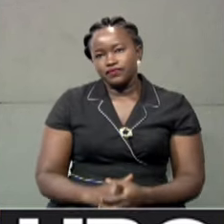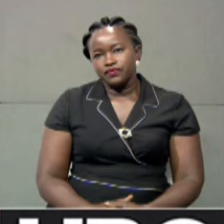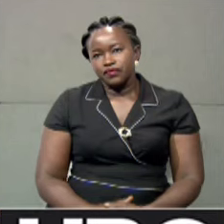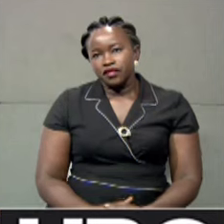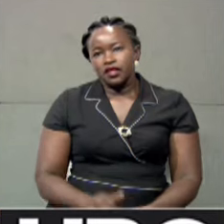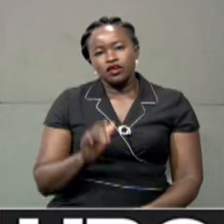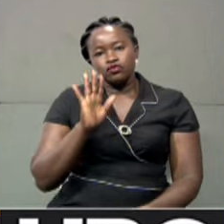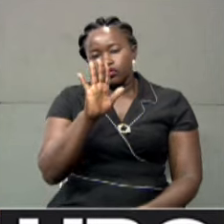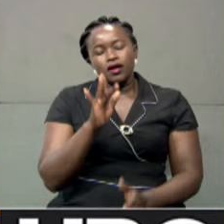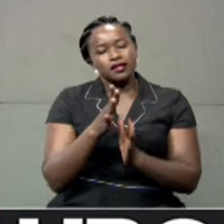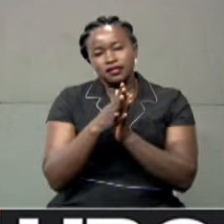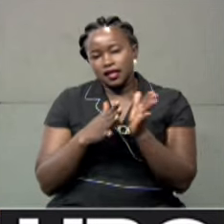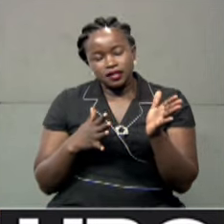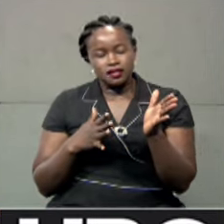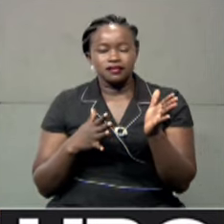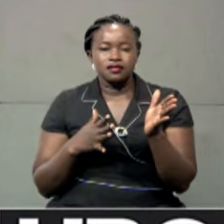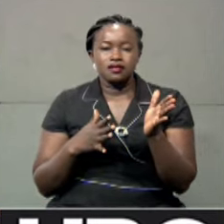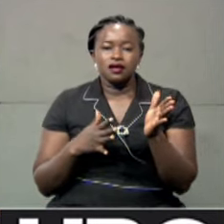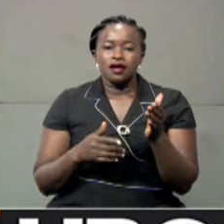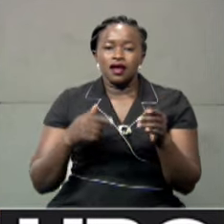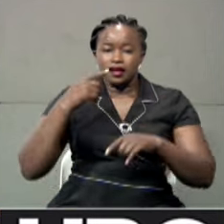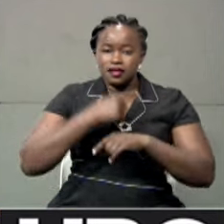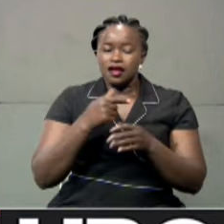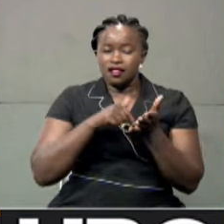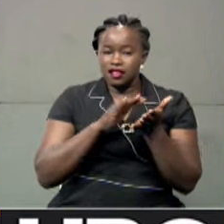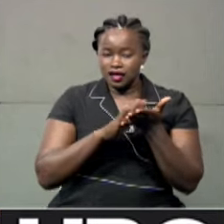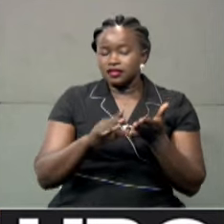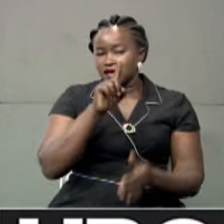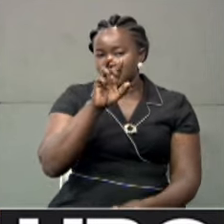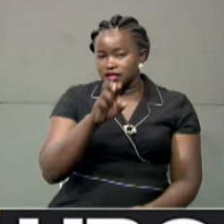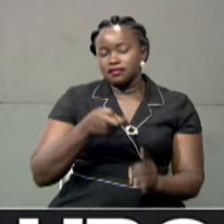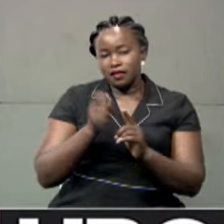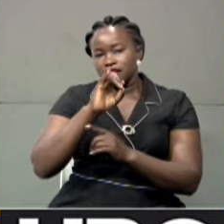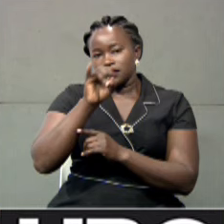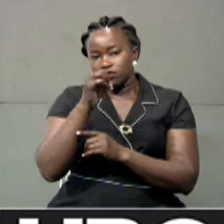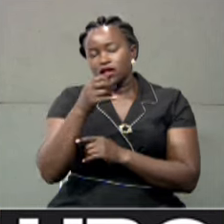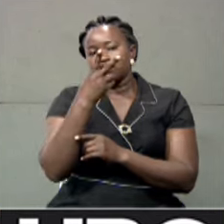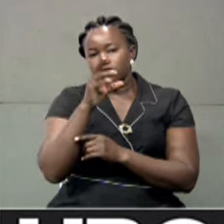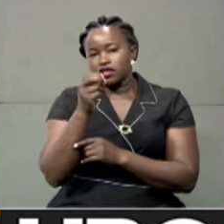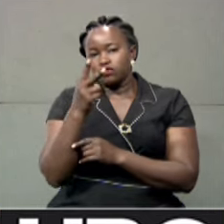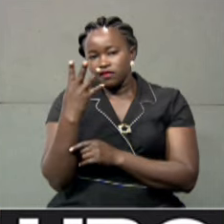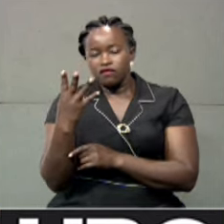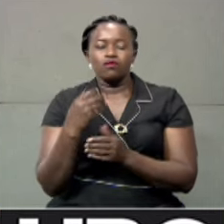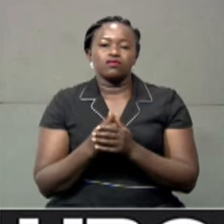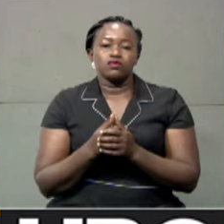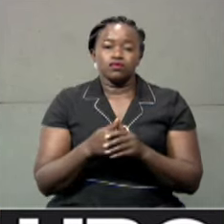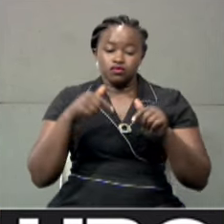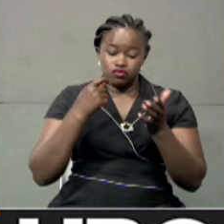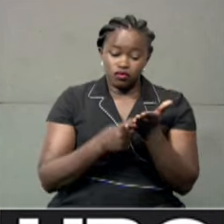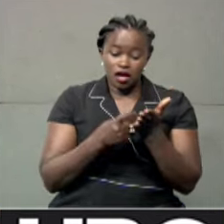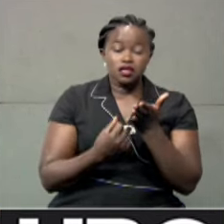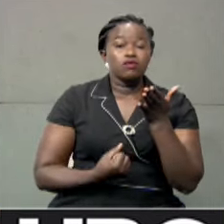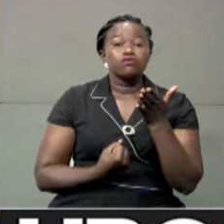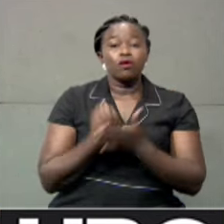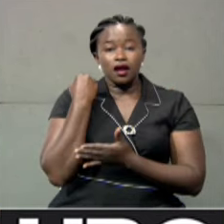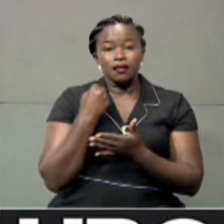Your Excellency, on Thursday, 18 January 2024, this country woke up